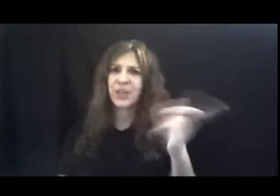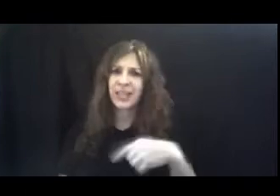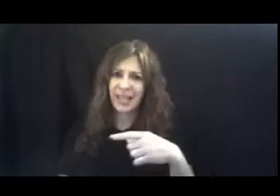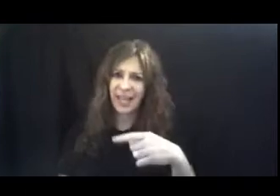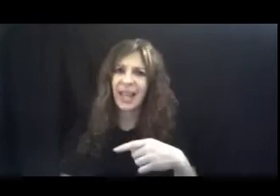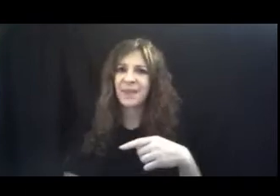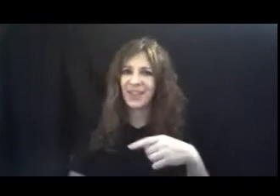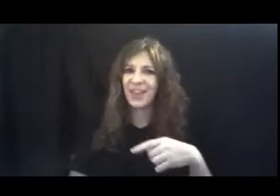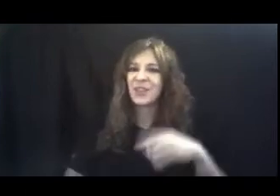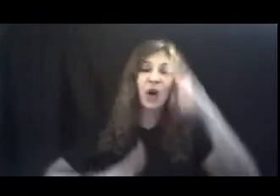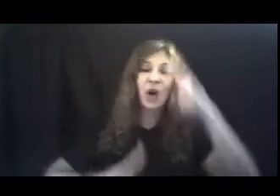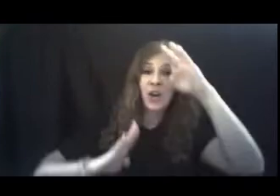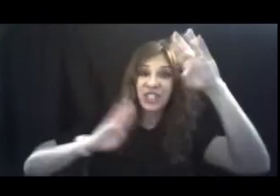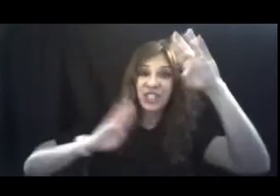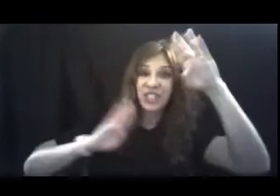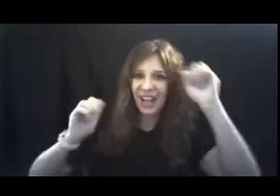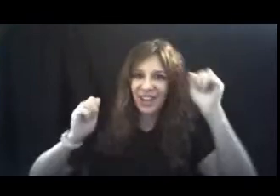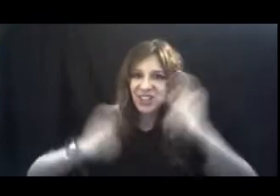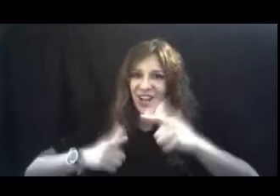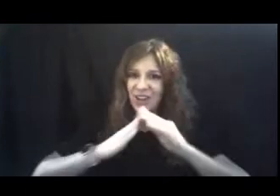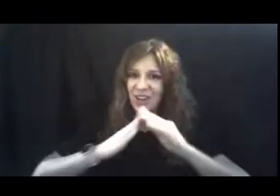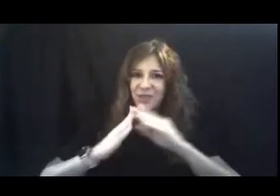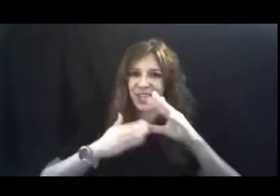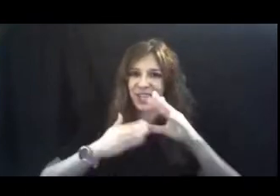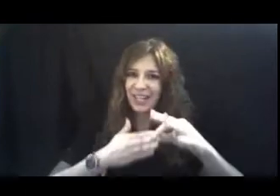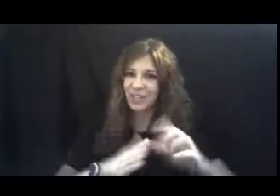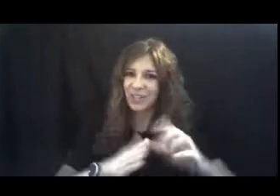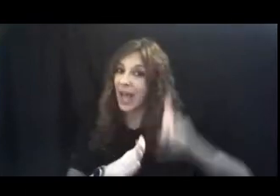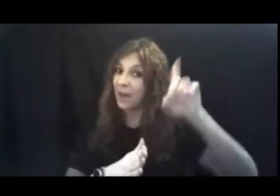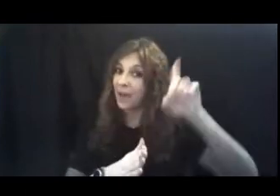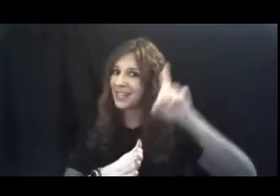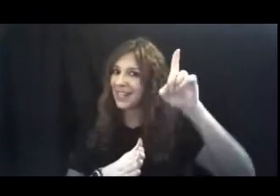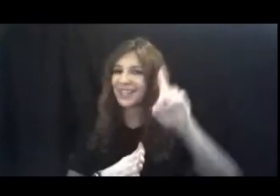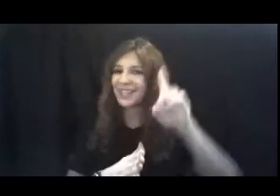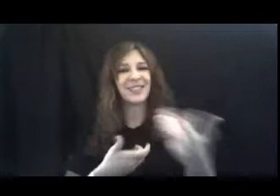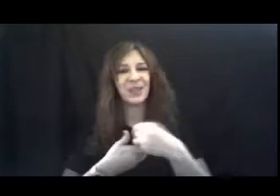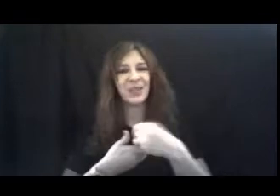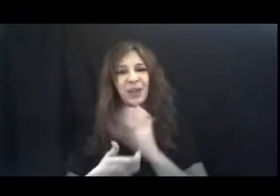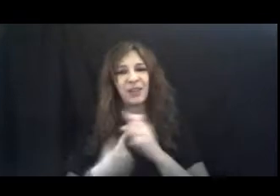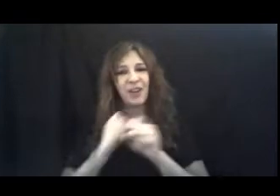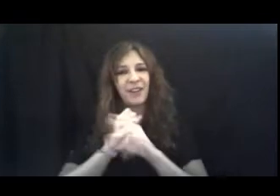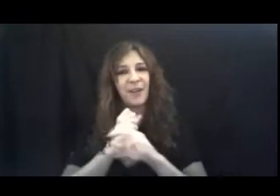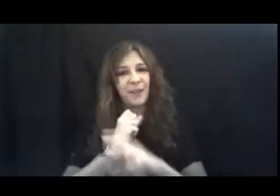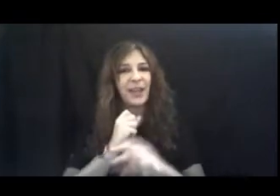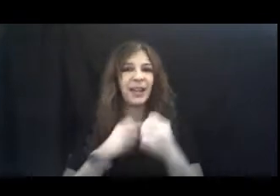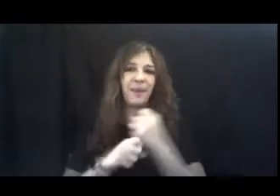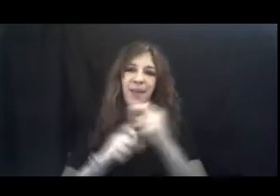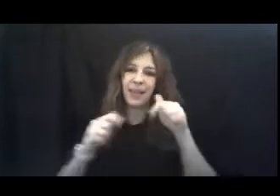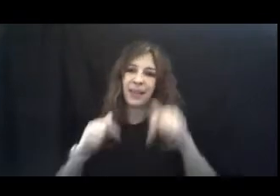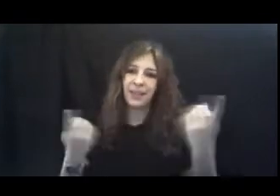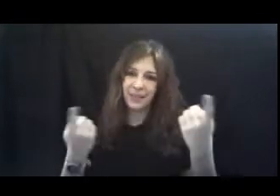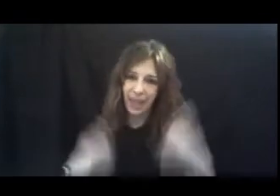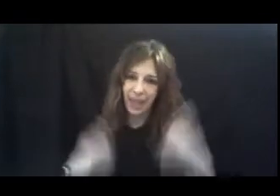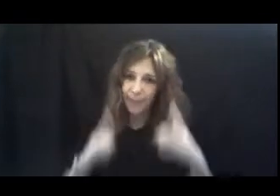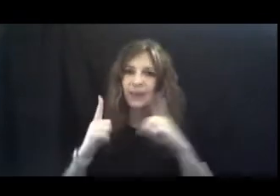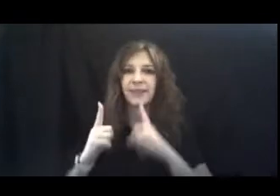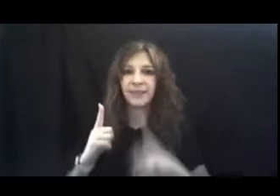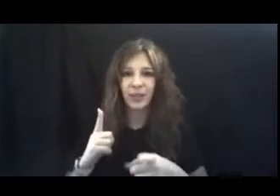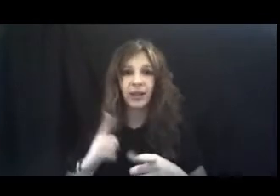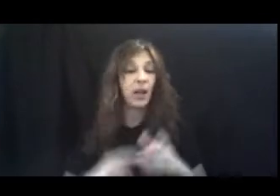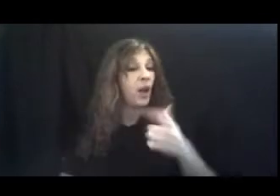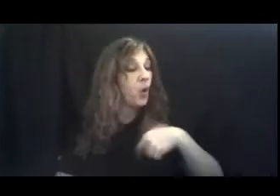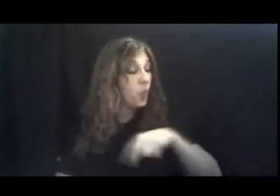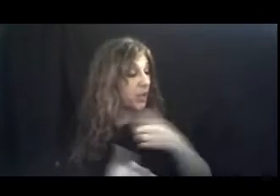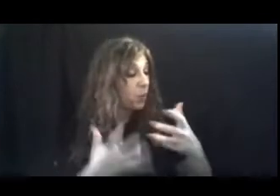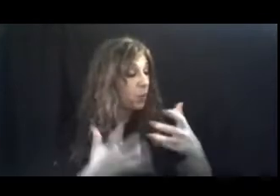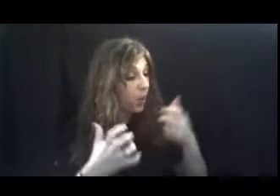out to all of our community leaders. Who are part of our campaign who are making this happen. We want this, and we know all of